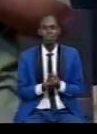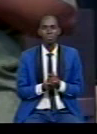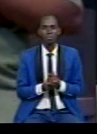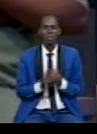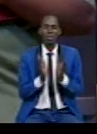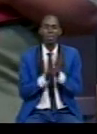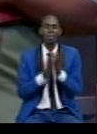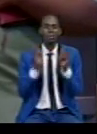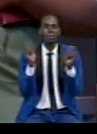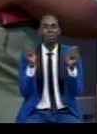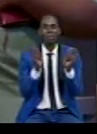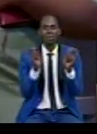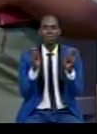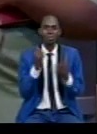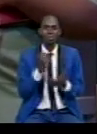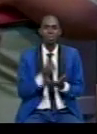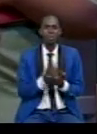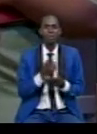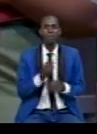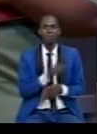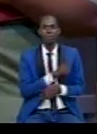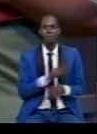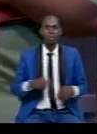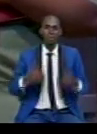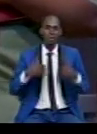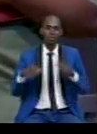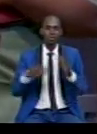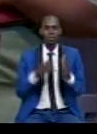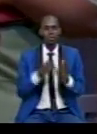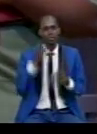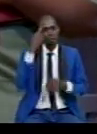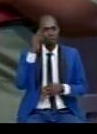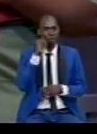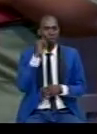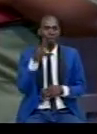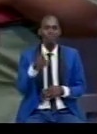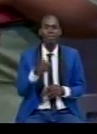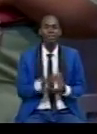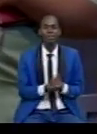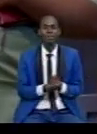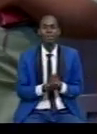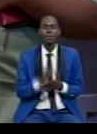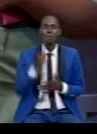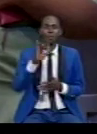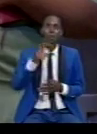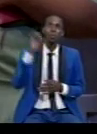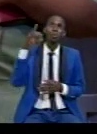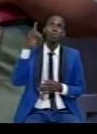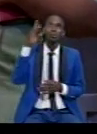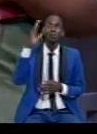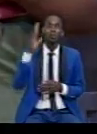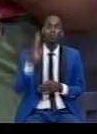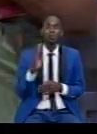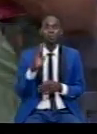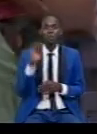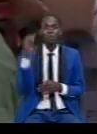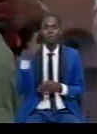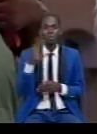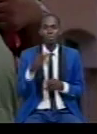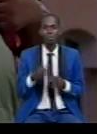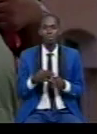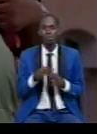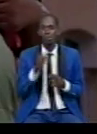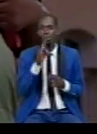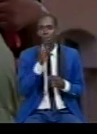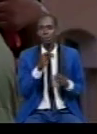Hallelujah. The Lord has done it for me. By God's grace, my name is Sister